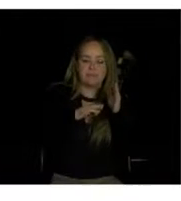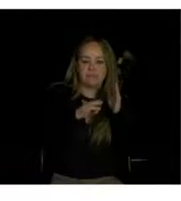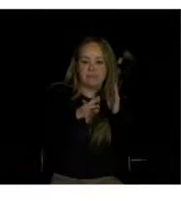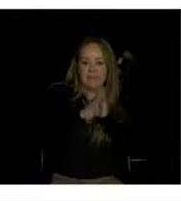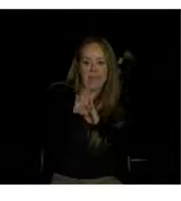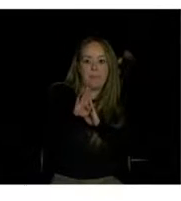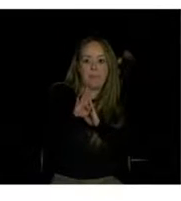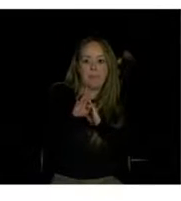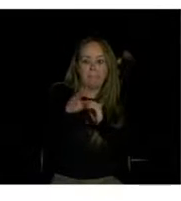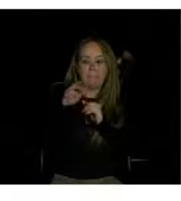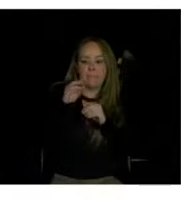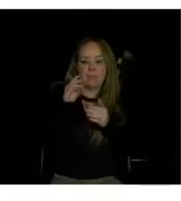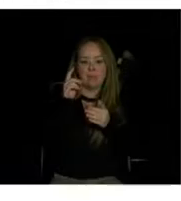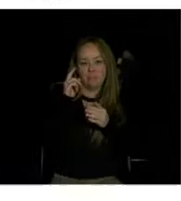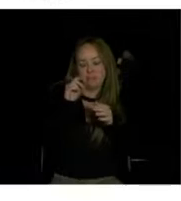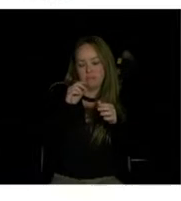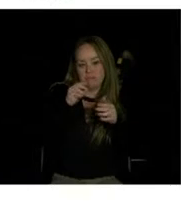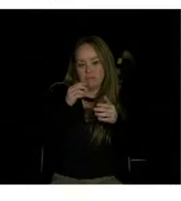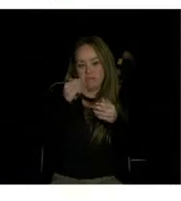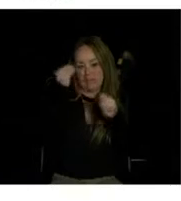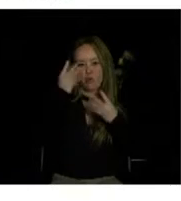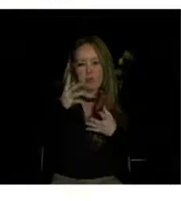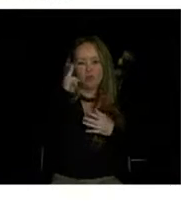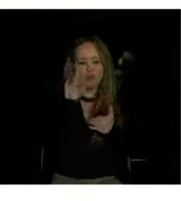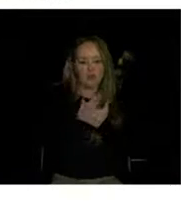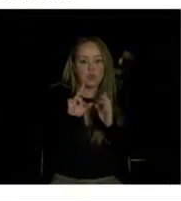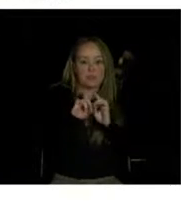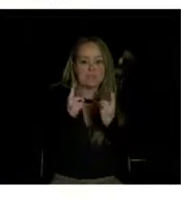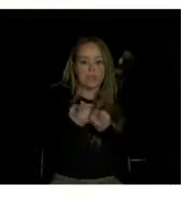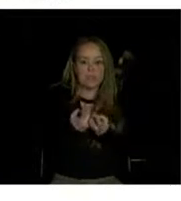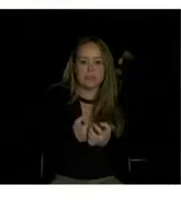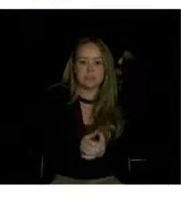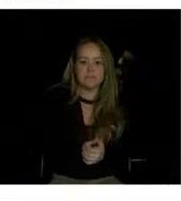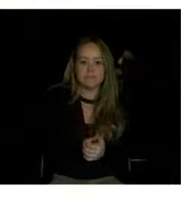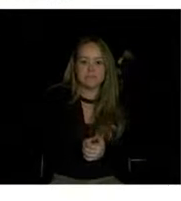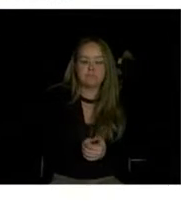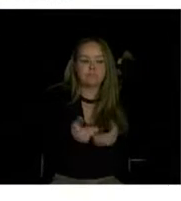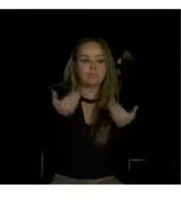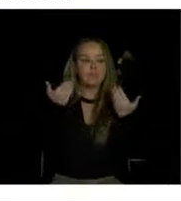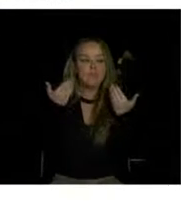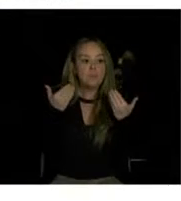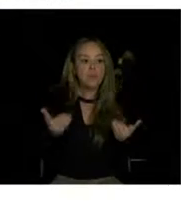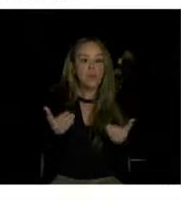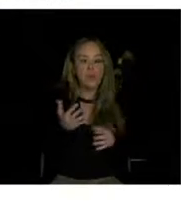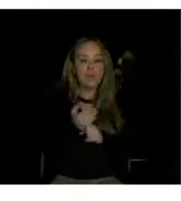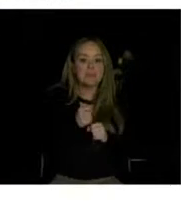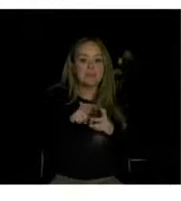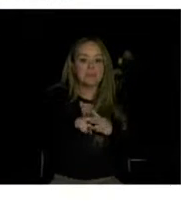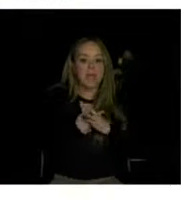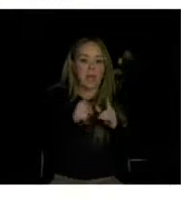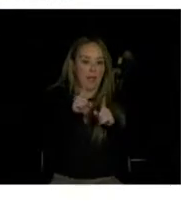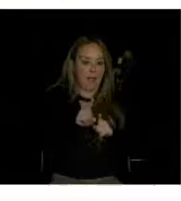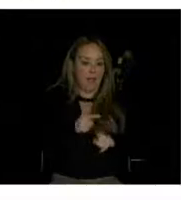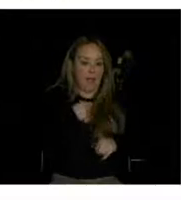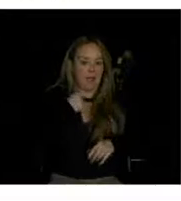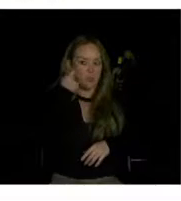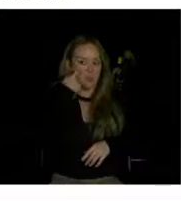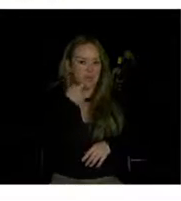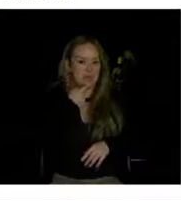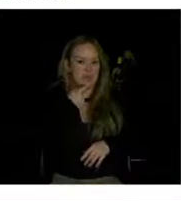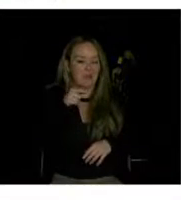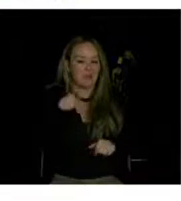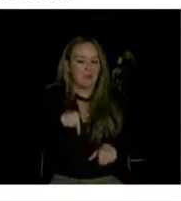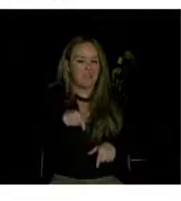the future for the school district. So let's get started. As I said, this is kind